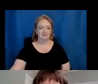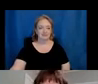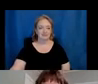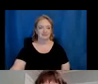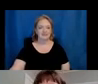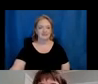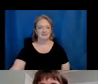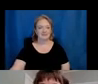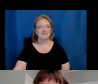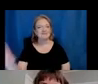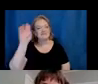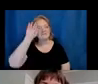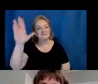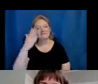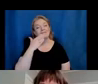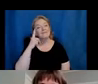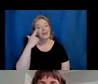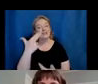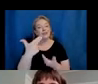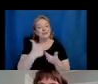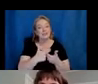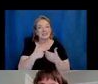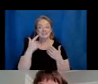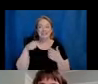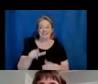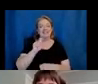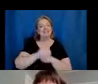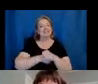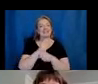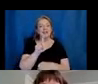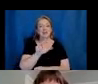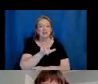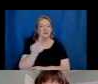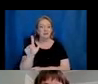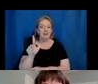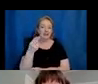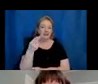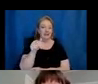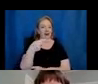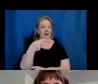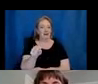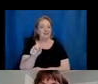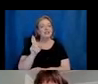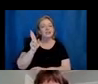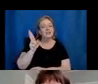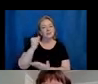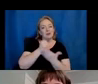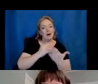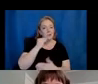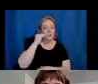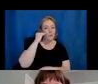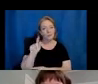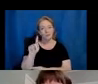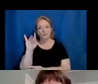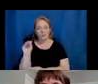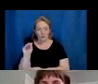Hello, and thank you for joining us as we continue the 2023 Historic Artist Homes and Studios virtual road trip with the fifth stop on